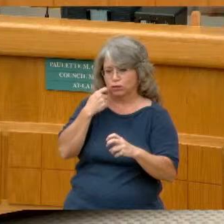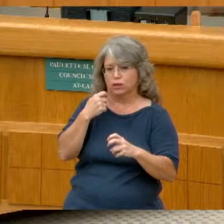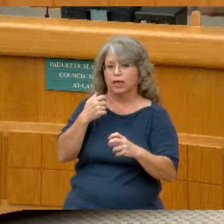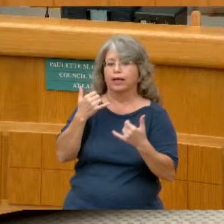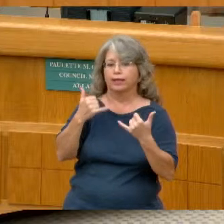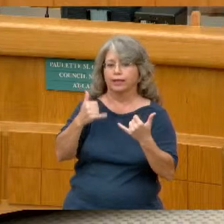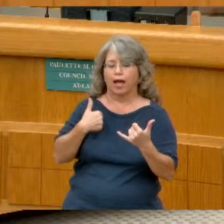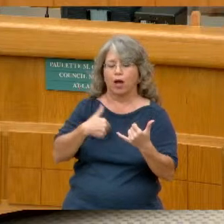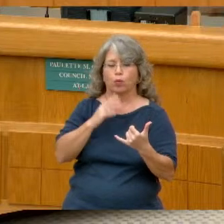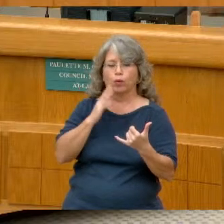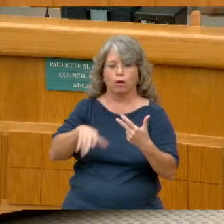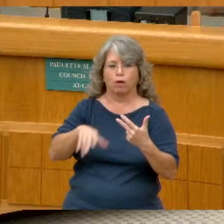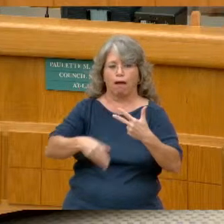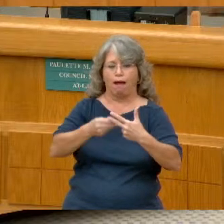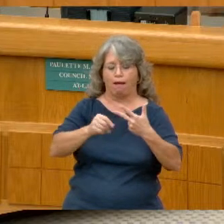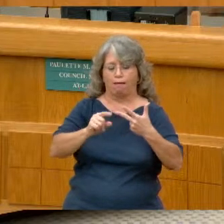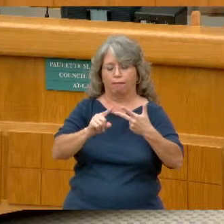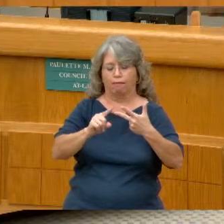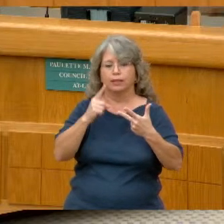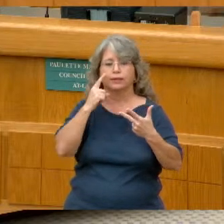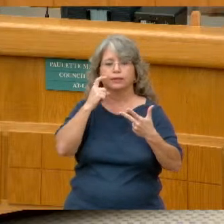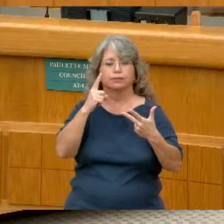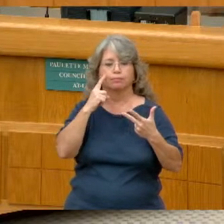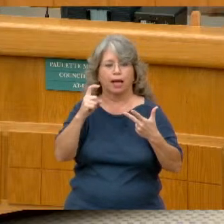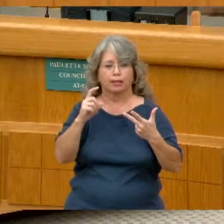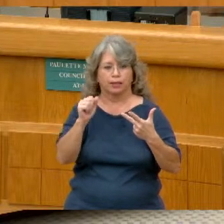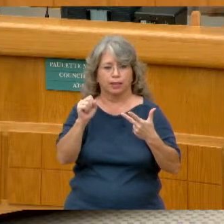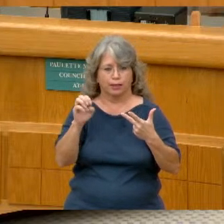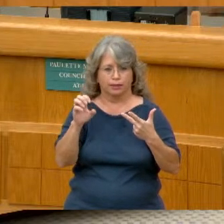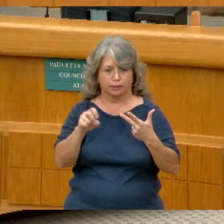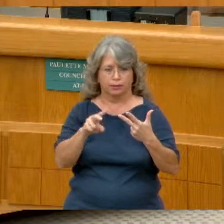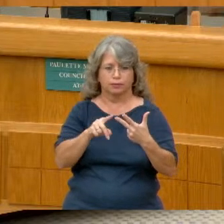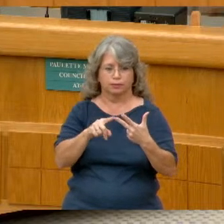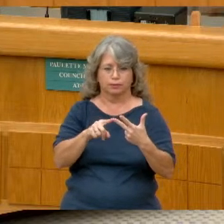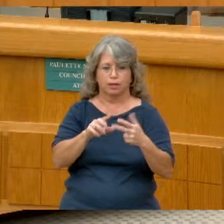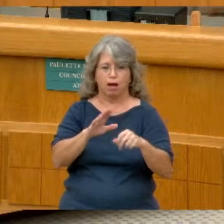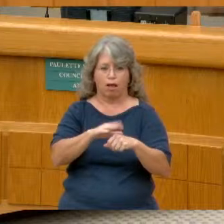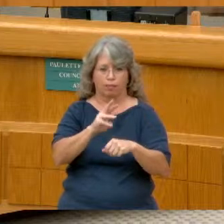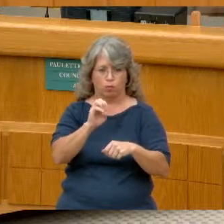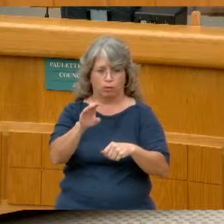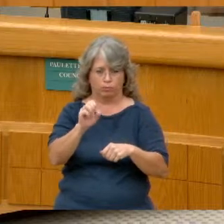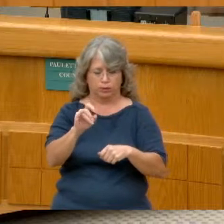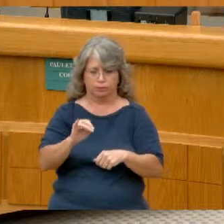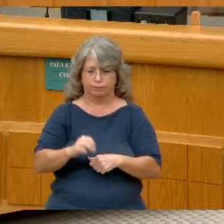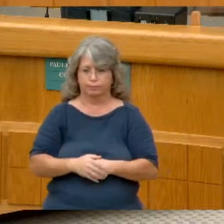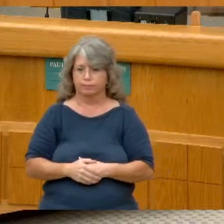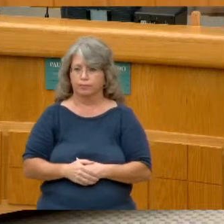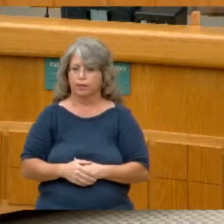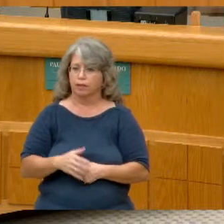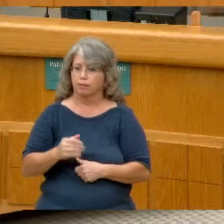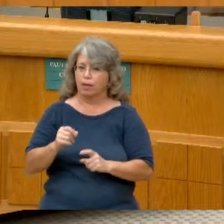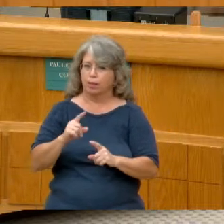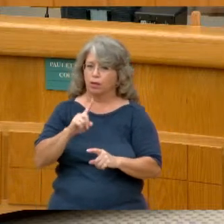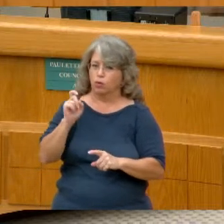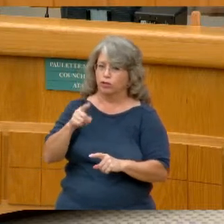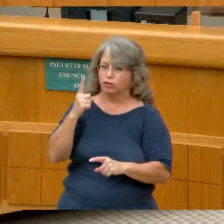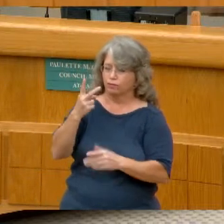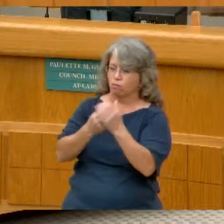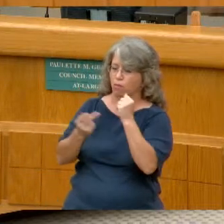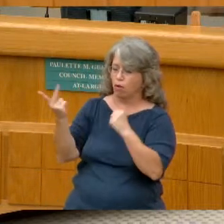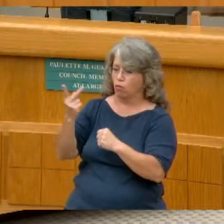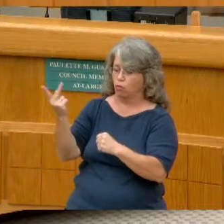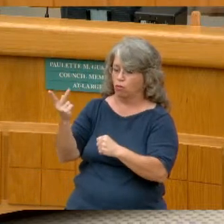probables, and the suspect cases. Okay. And this is probably for both of y'all. So as we